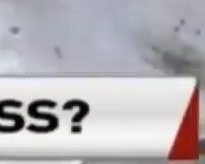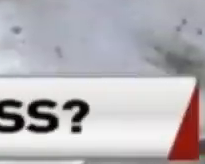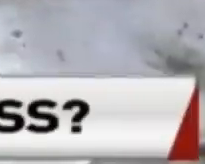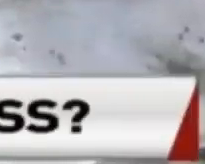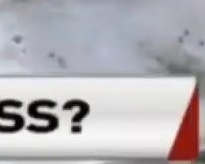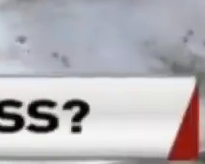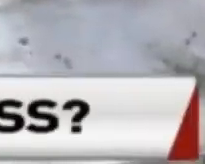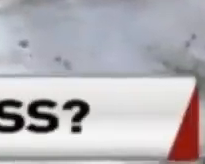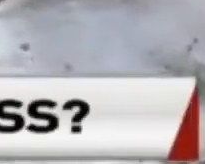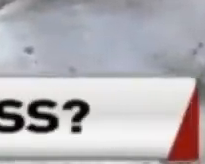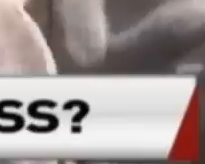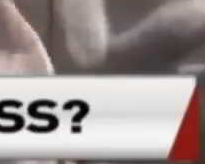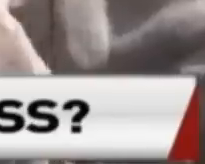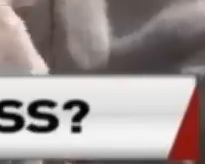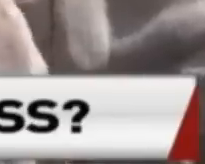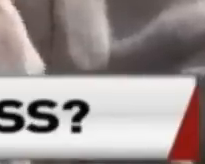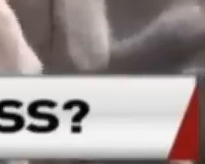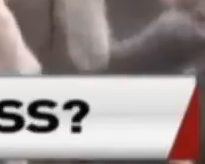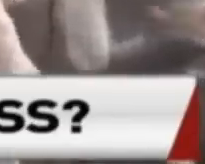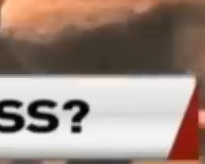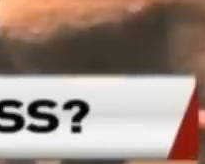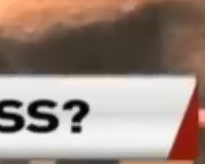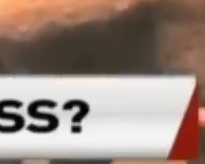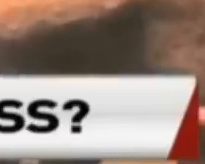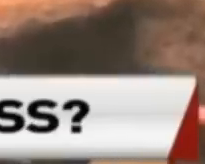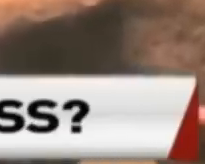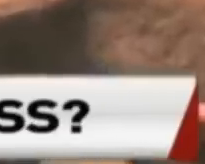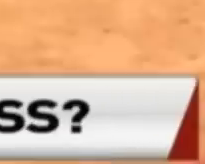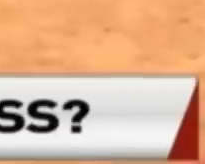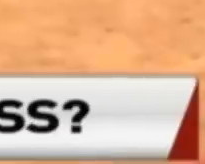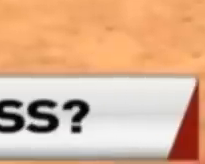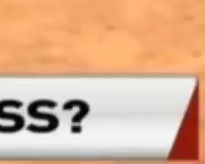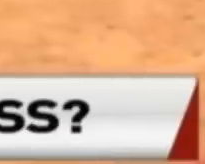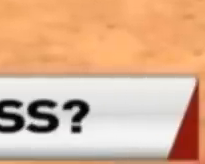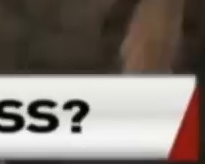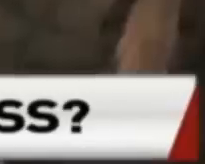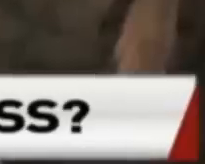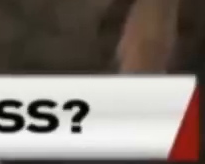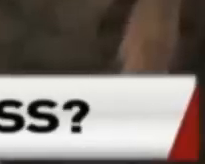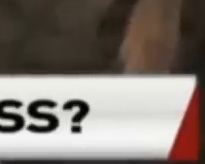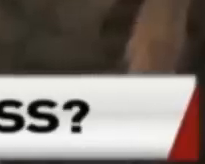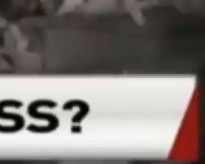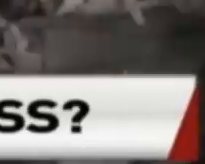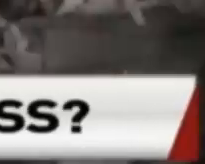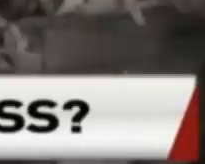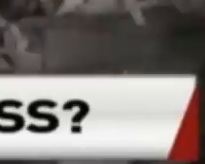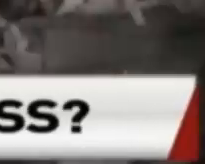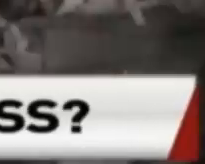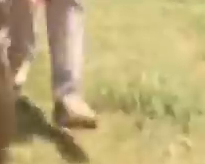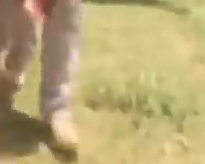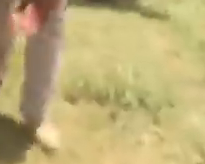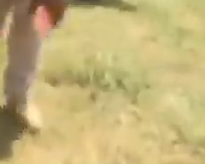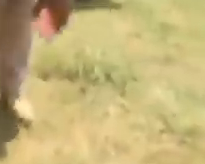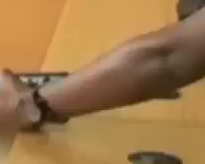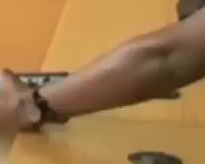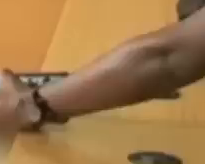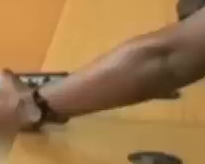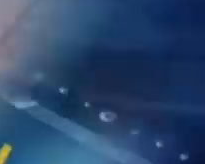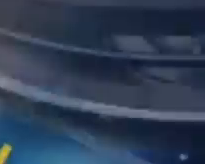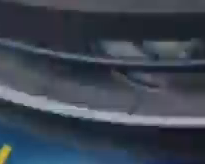tonight, international animal rights activists now want government to ban the slaughter of donkeys in Kenya.